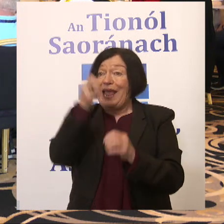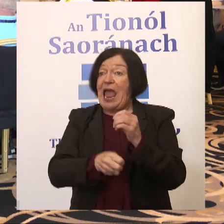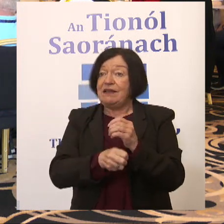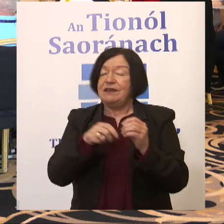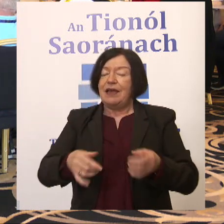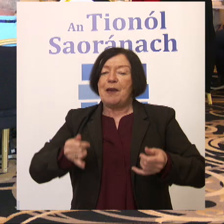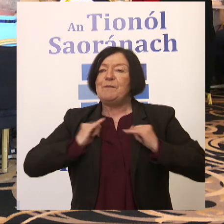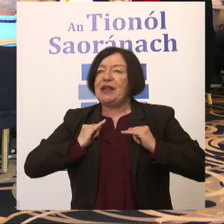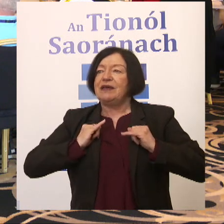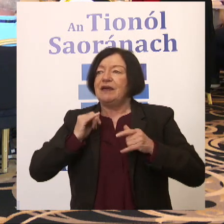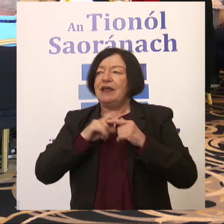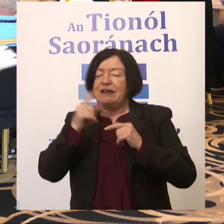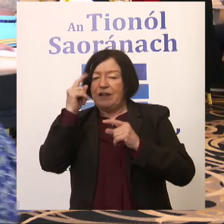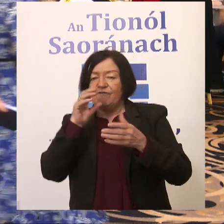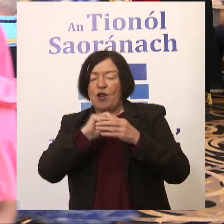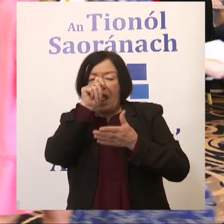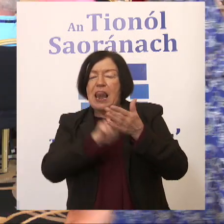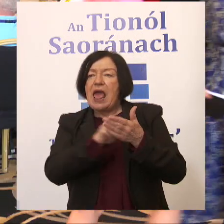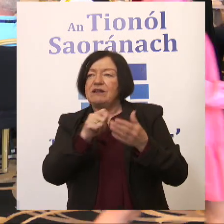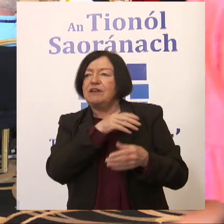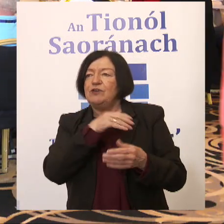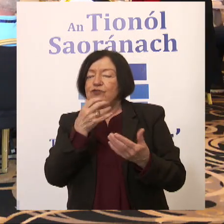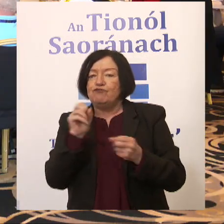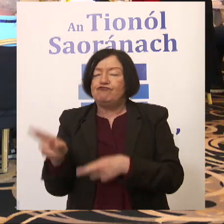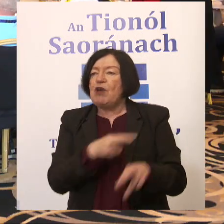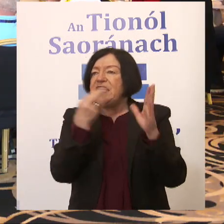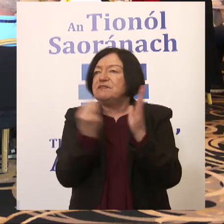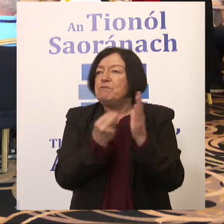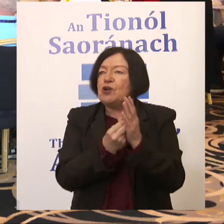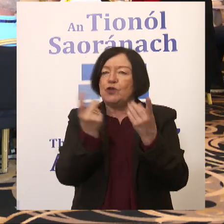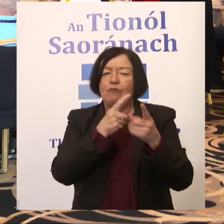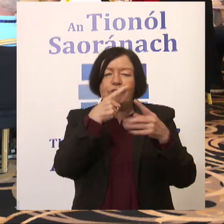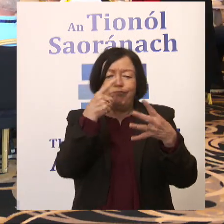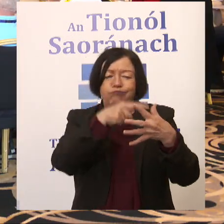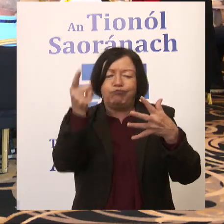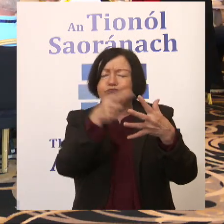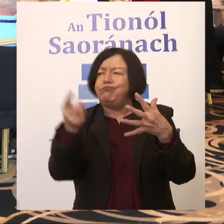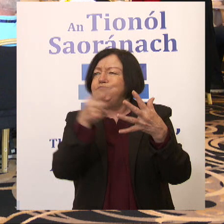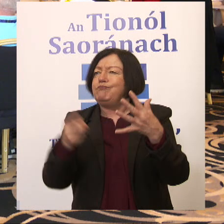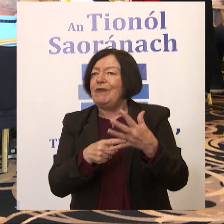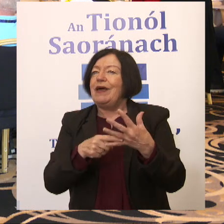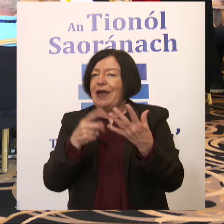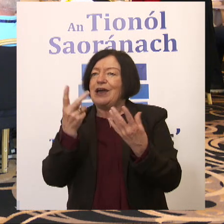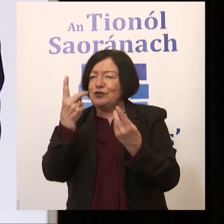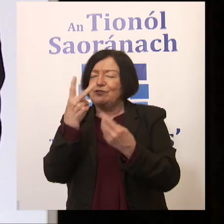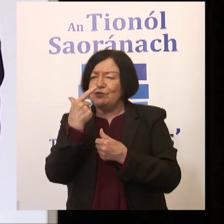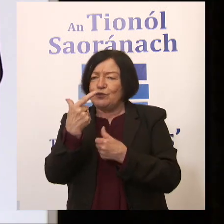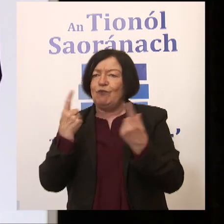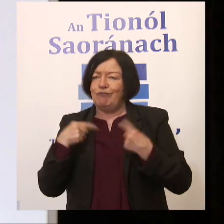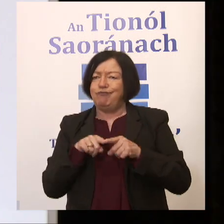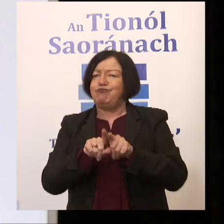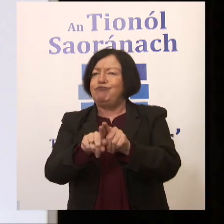the ability and the discretion for elected office holders to raise money to do certain things, and the two very often go hand in hand.